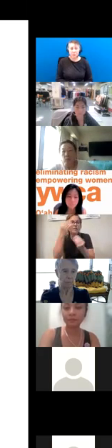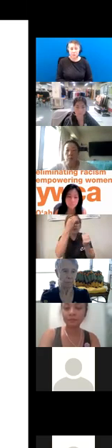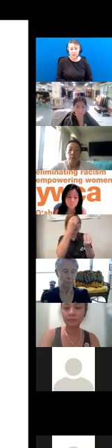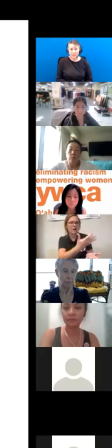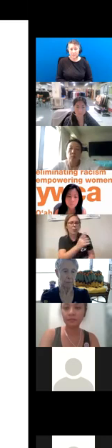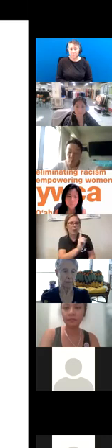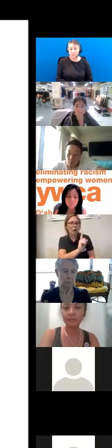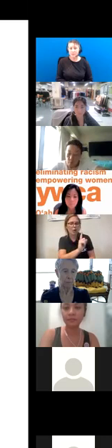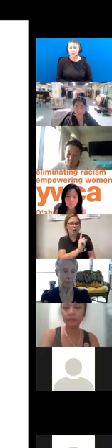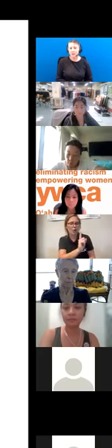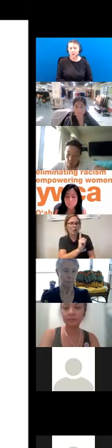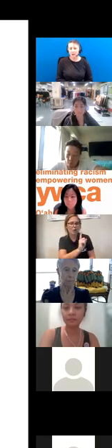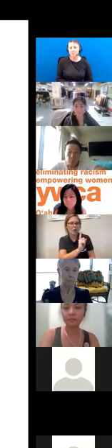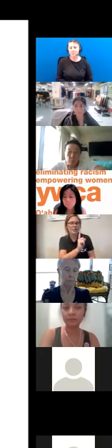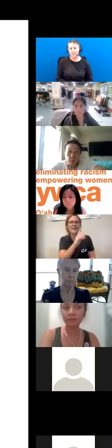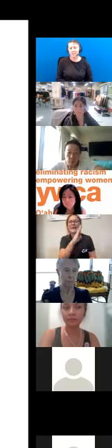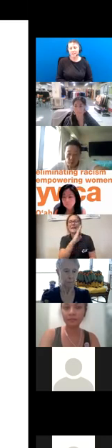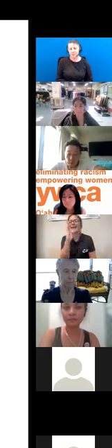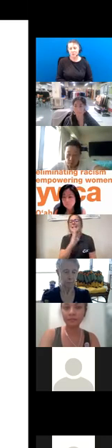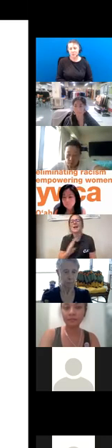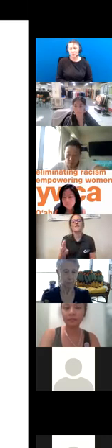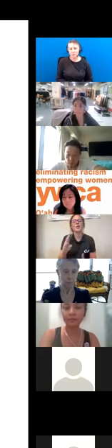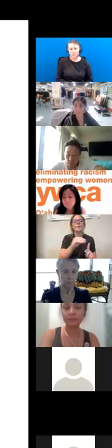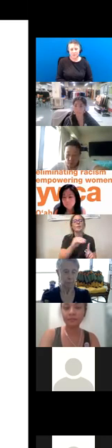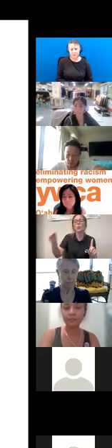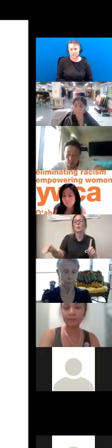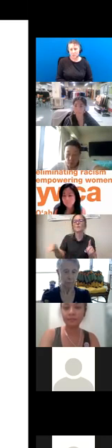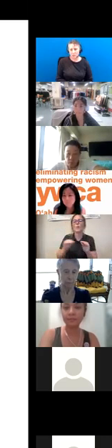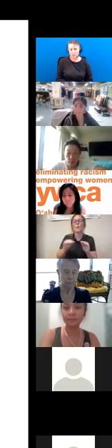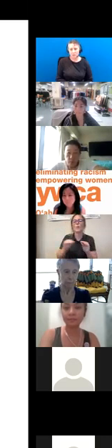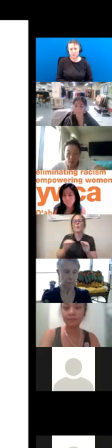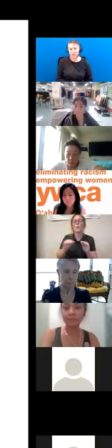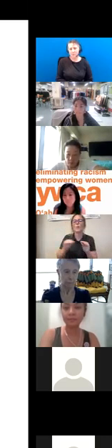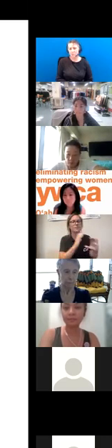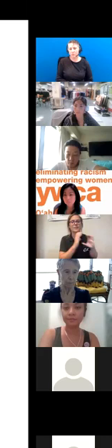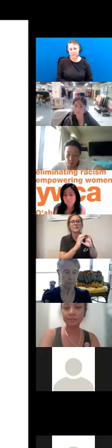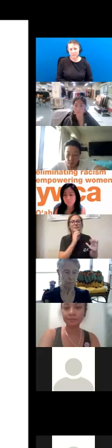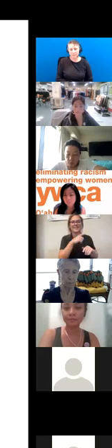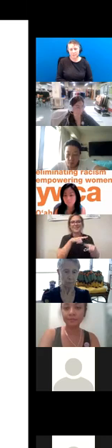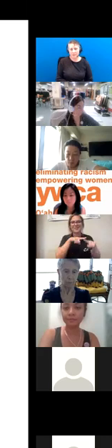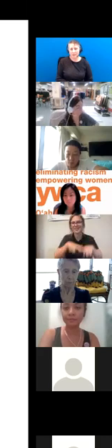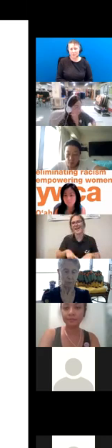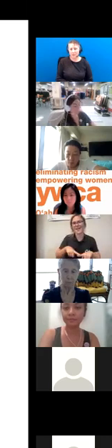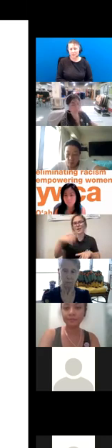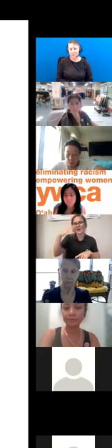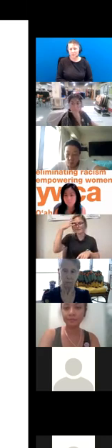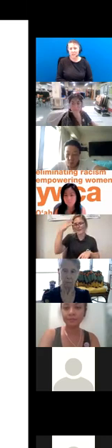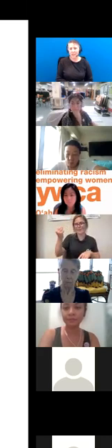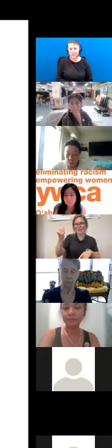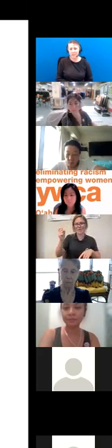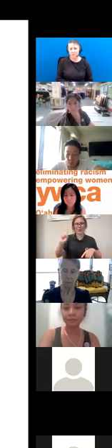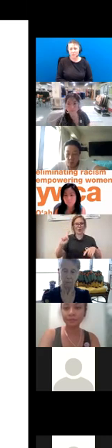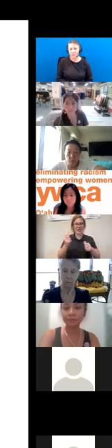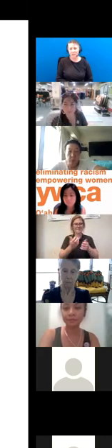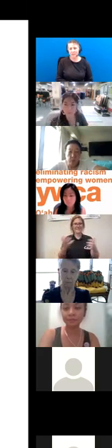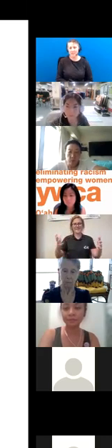If you move items, please let them know where you're moving them to. So never move it without